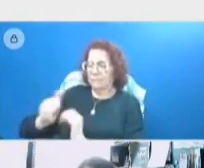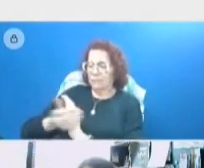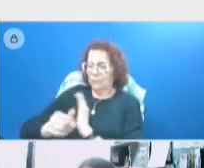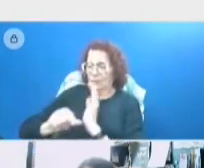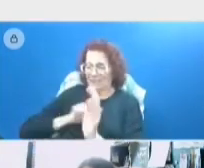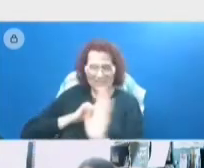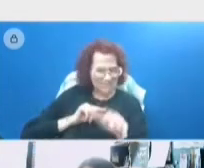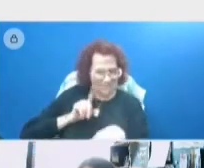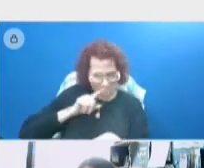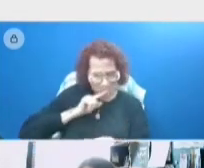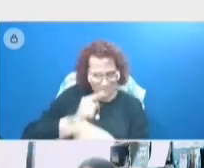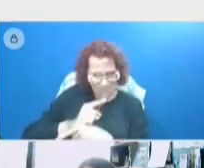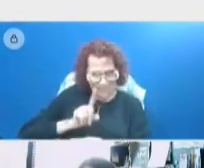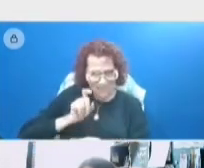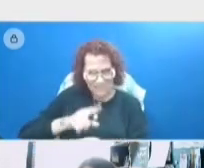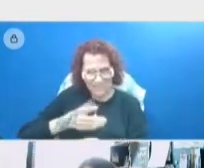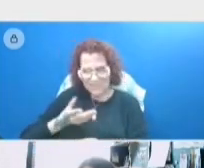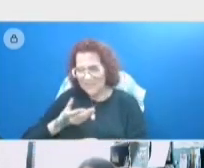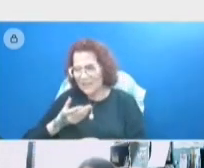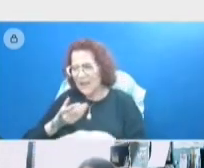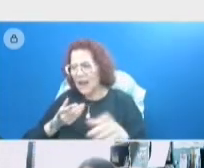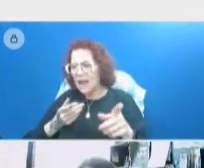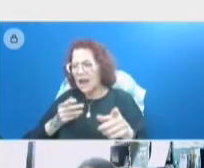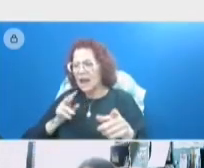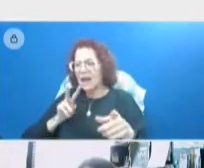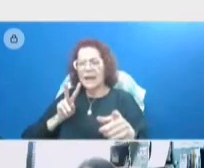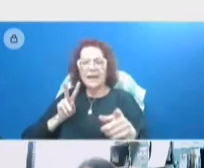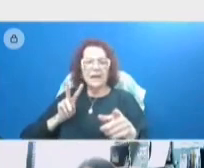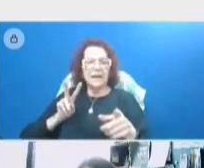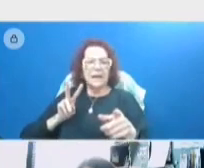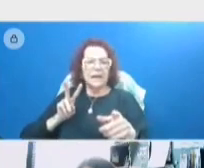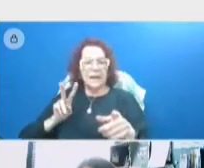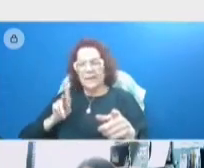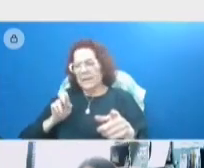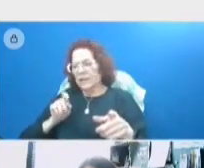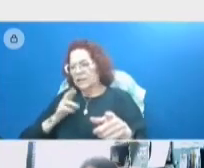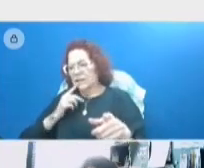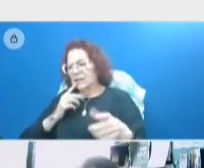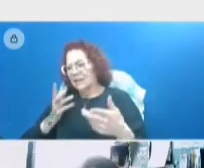domestic violence. Victims of domestic violence. So there's a few